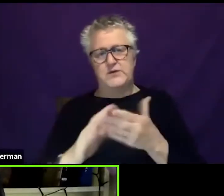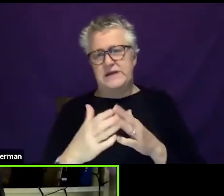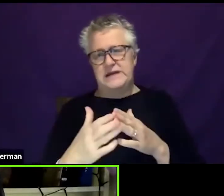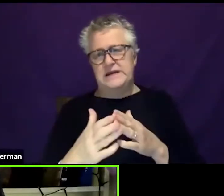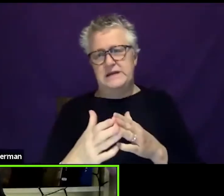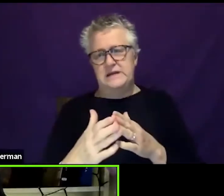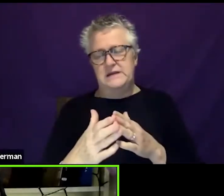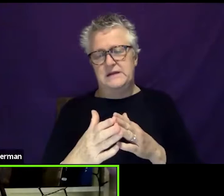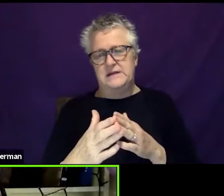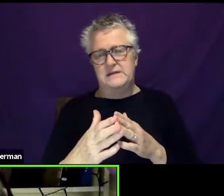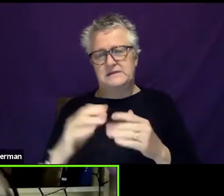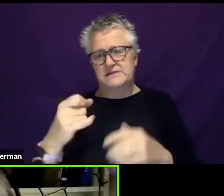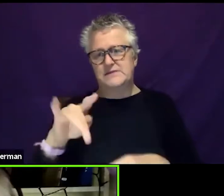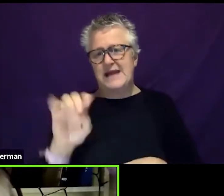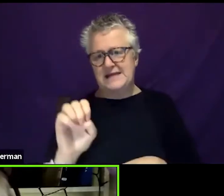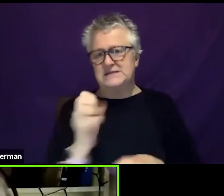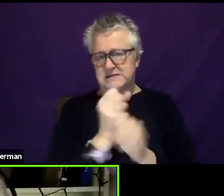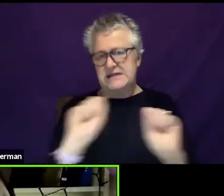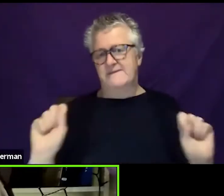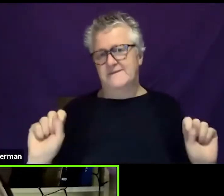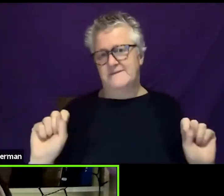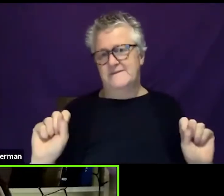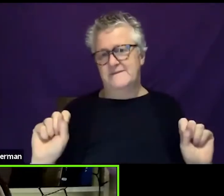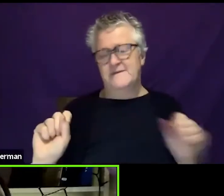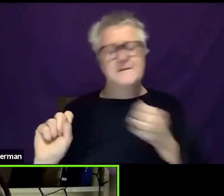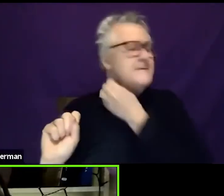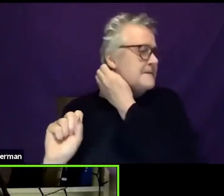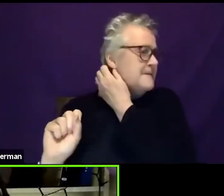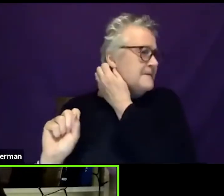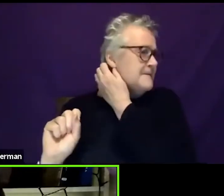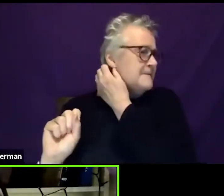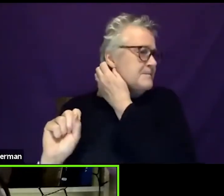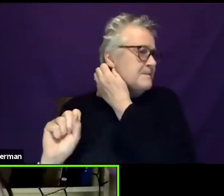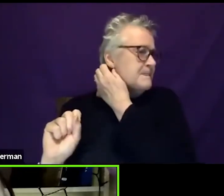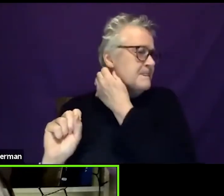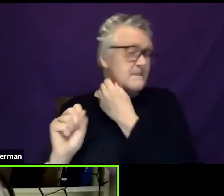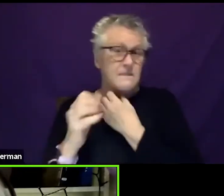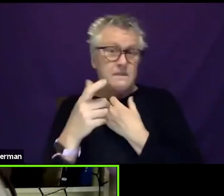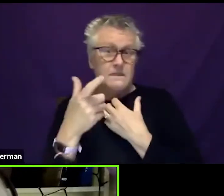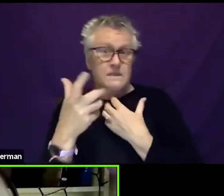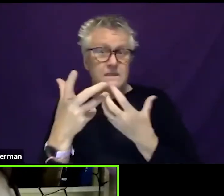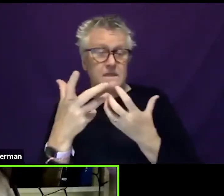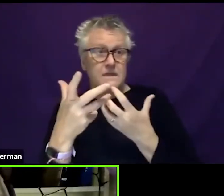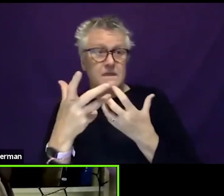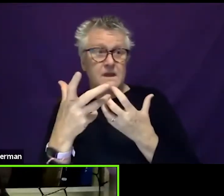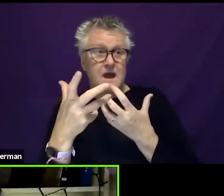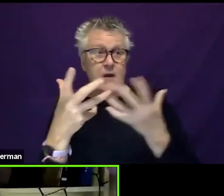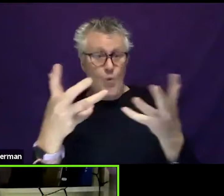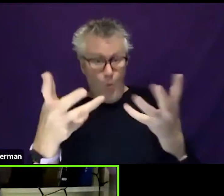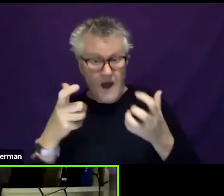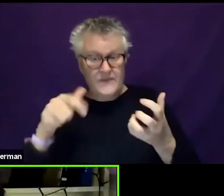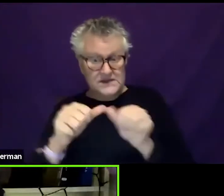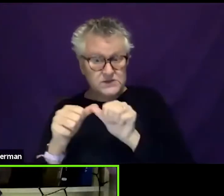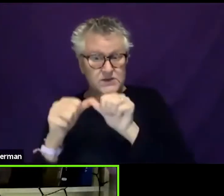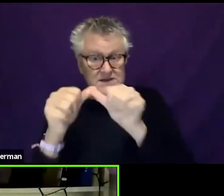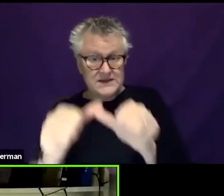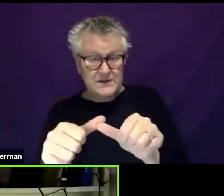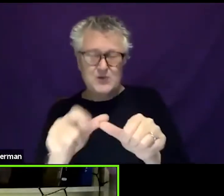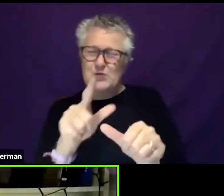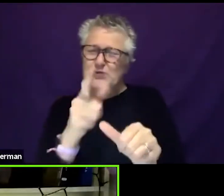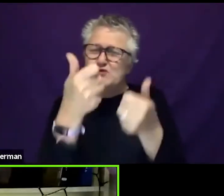that the staying in can continue, and I want it to continue. We're trying to turn it into a charity at the moment, which is quite a lot of hard